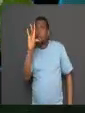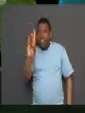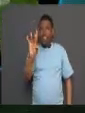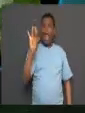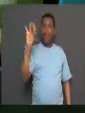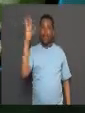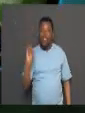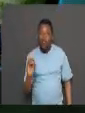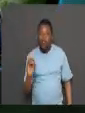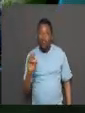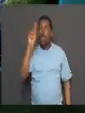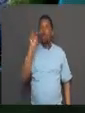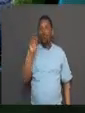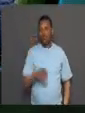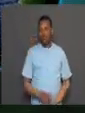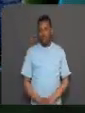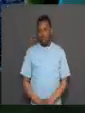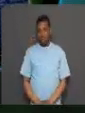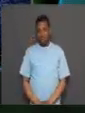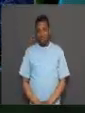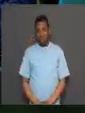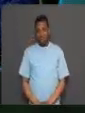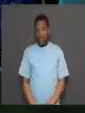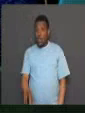78% nitrogen,